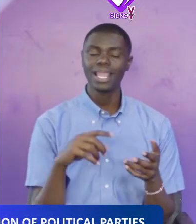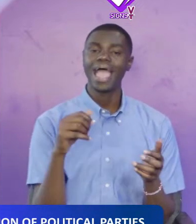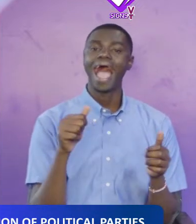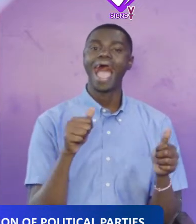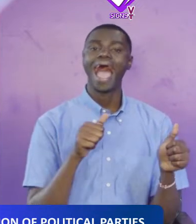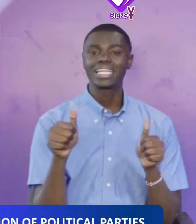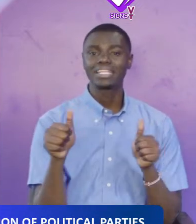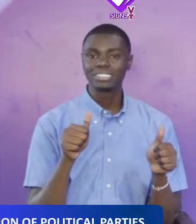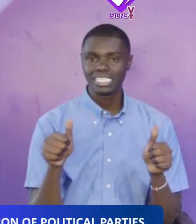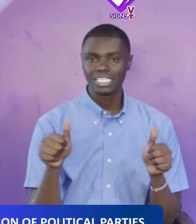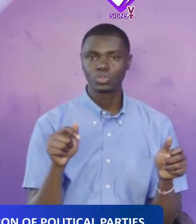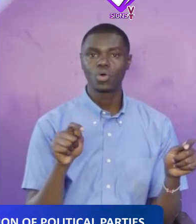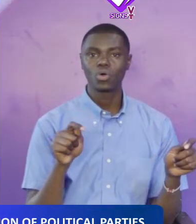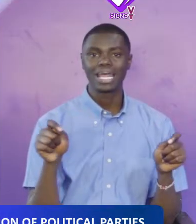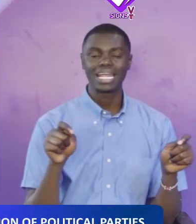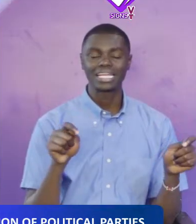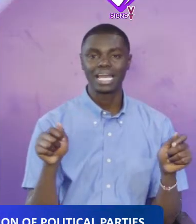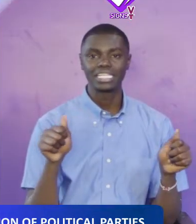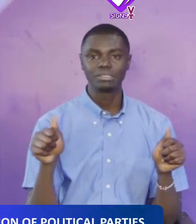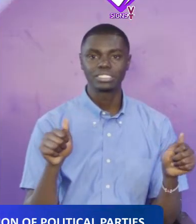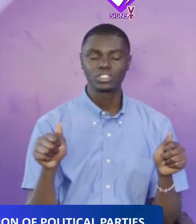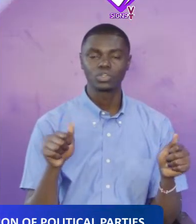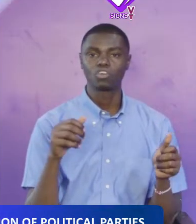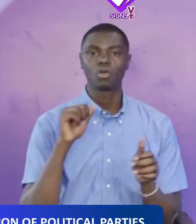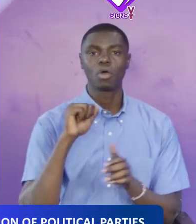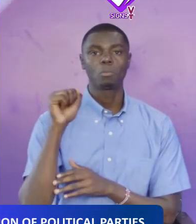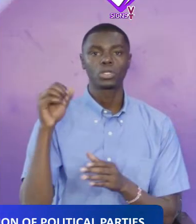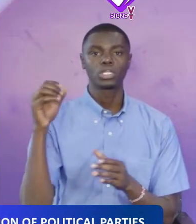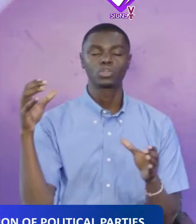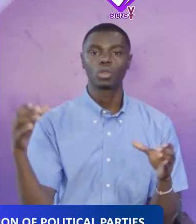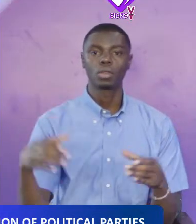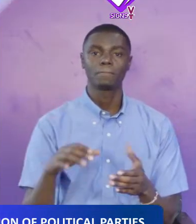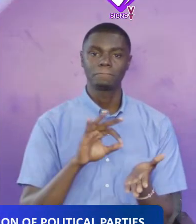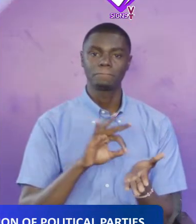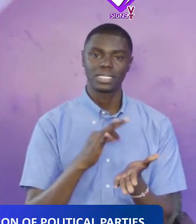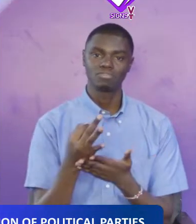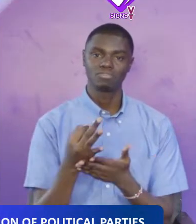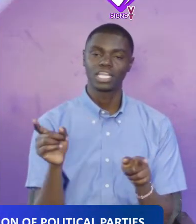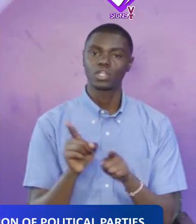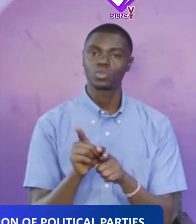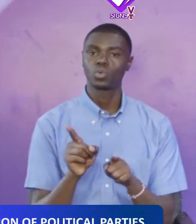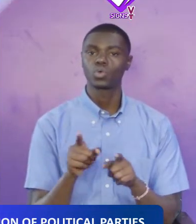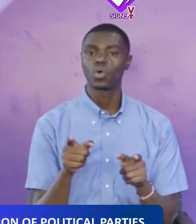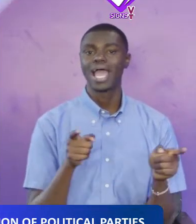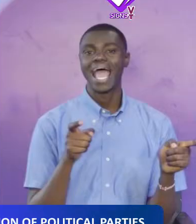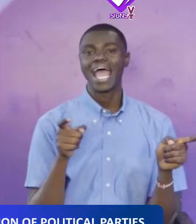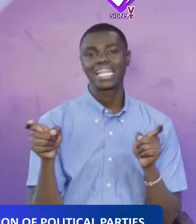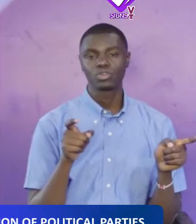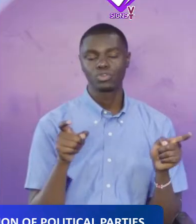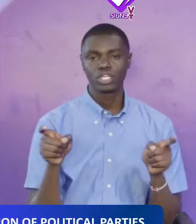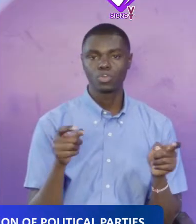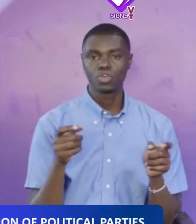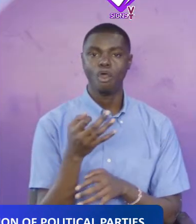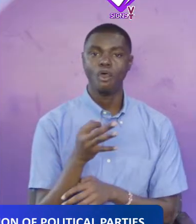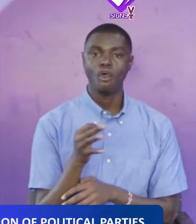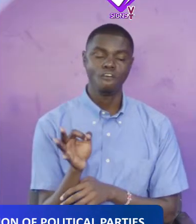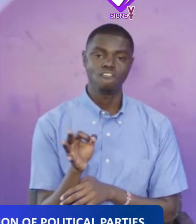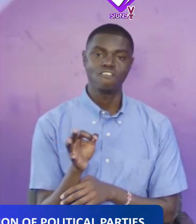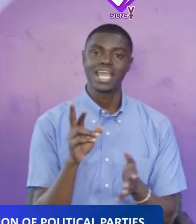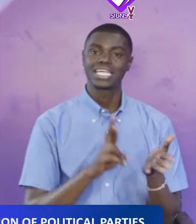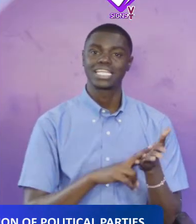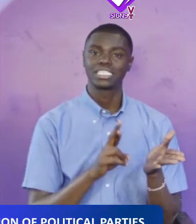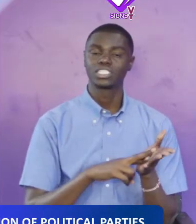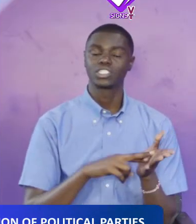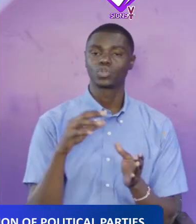administration of the political parties fund, and of course regulation of the already registered